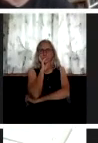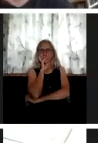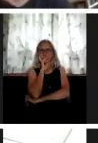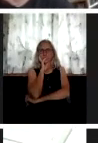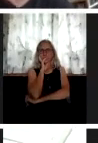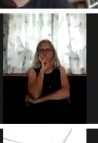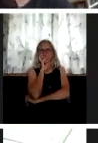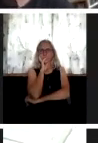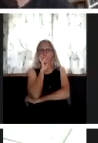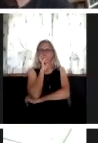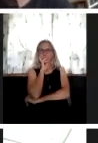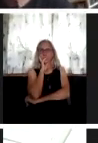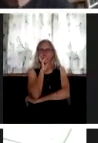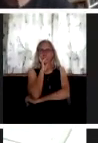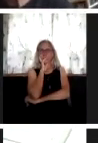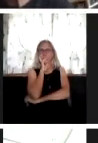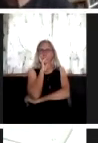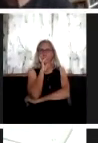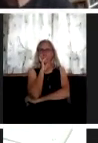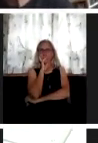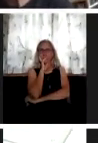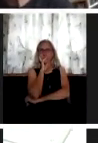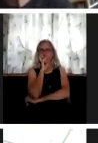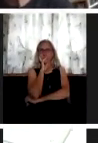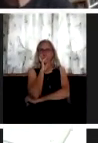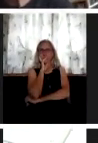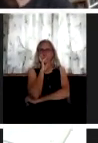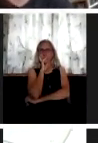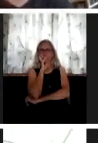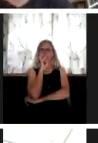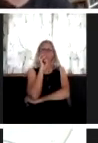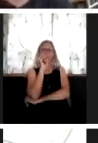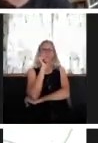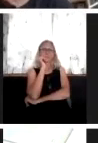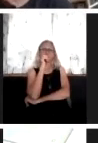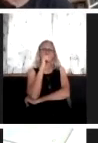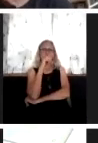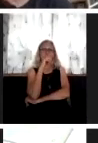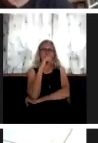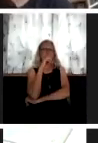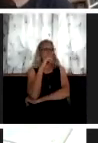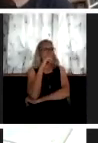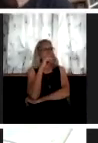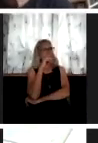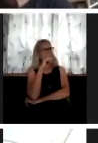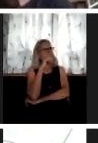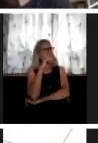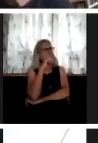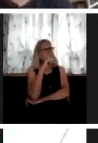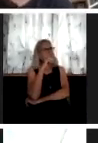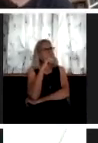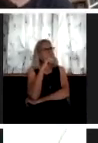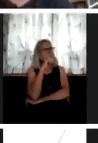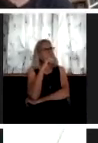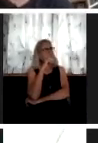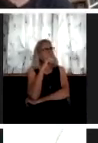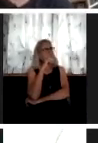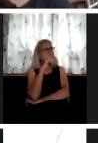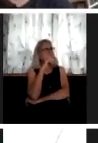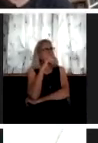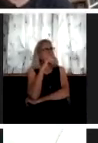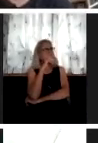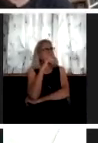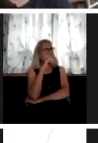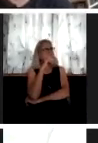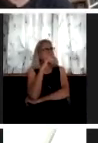What makes us go to work? What makes us went to college for 5 years trying to make a living? We